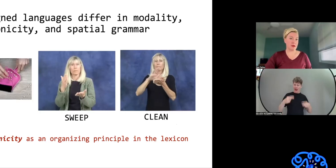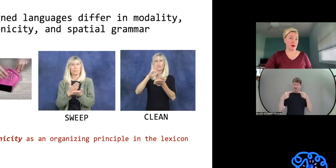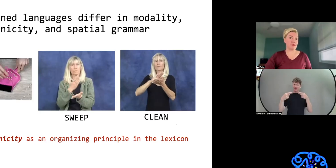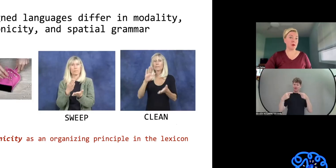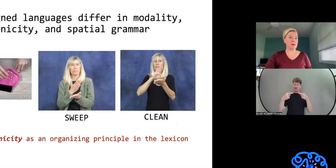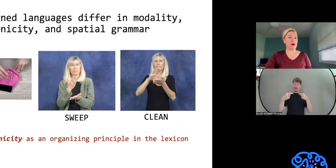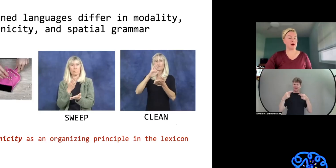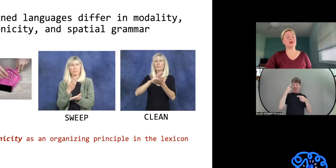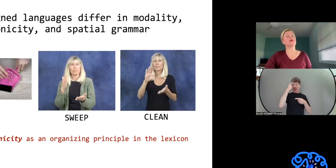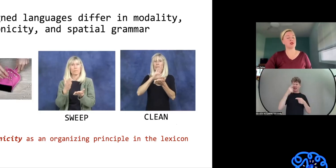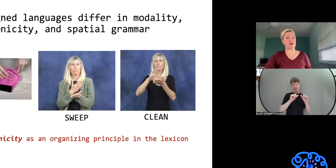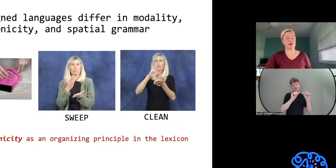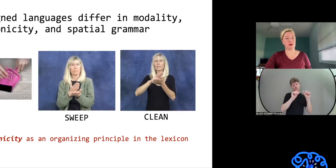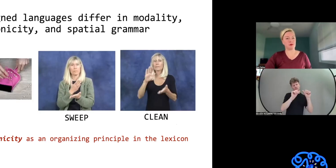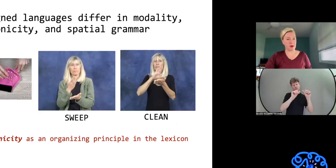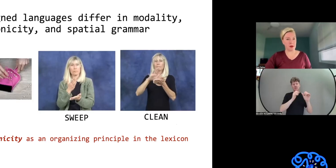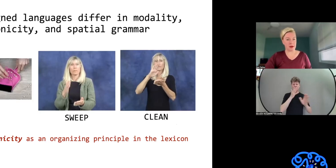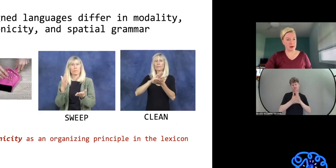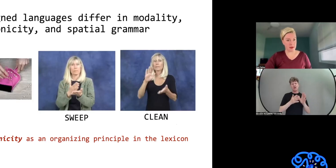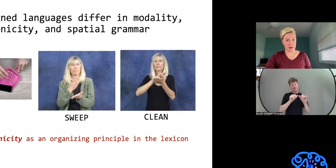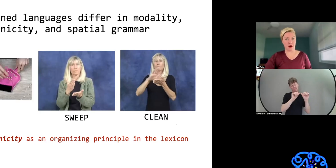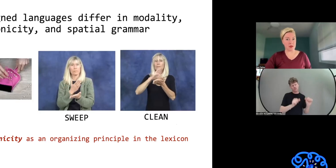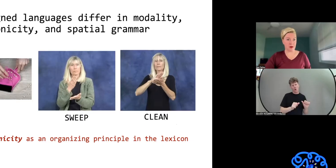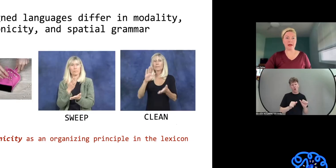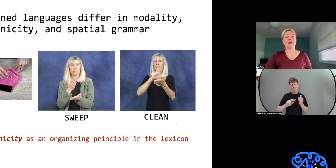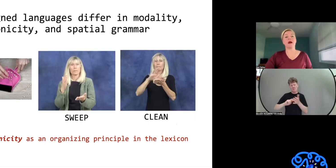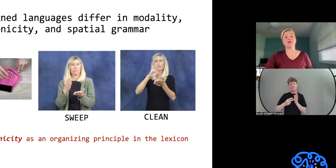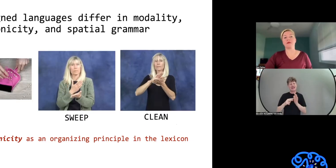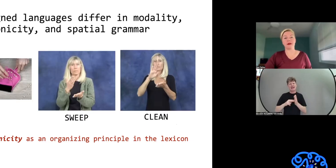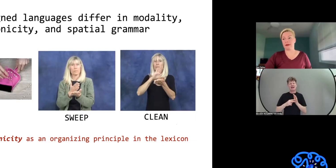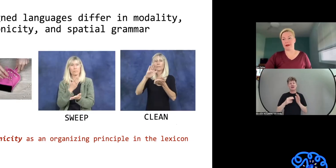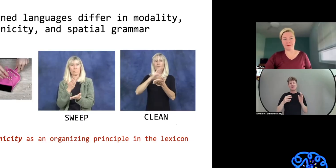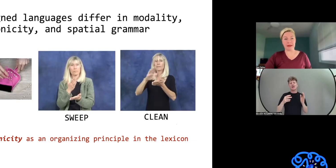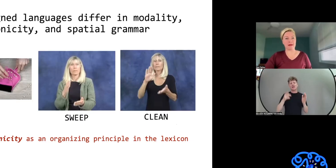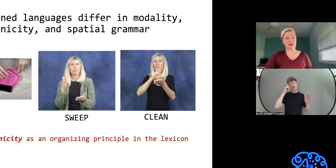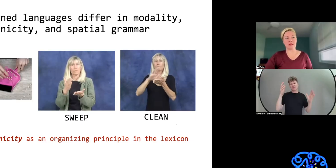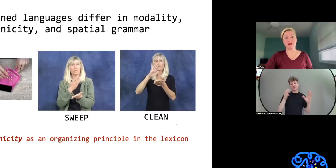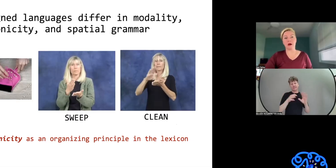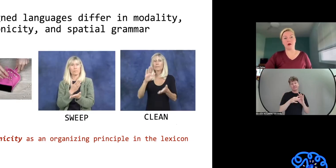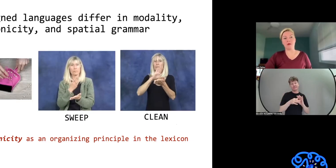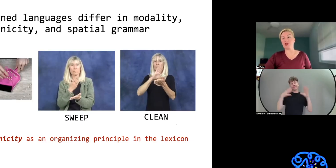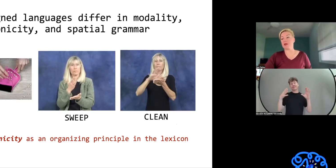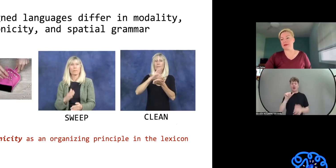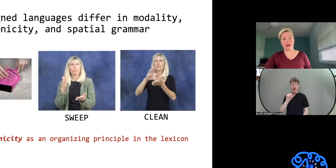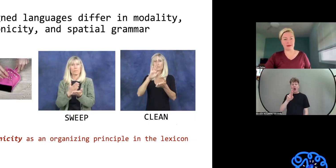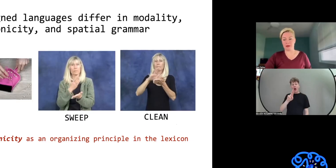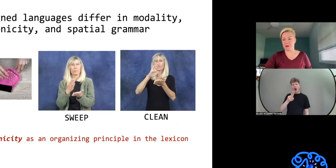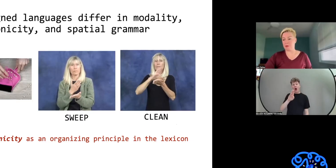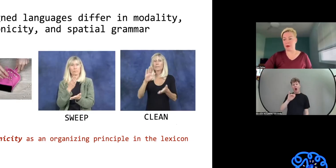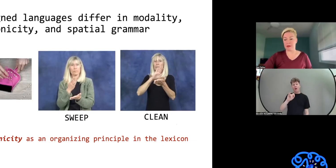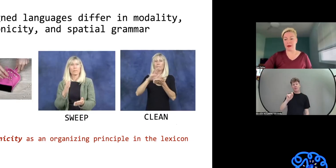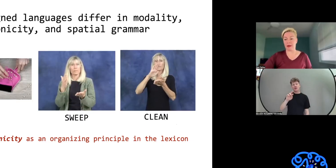between the relationship between form and meaning is arbitrary. And we're finding that really this is much less the case